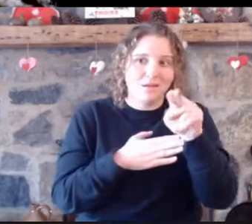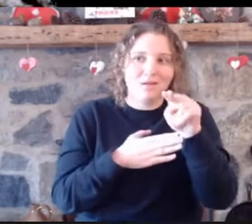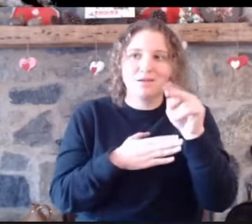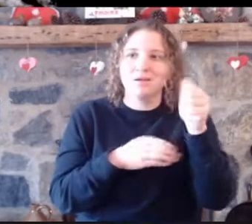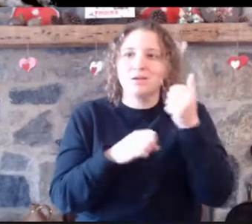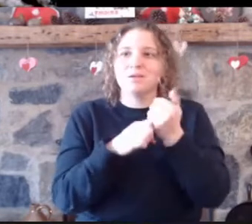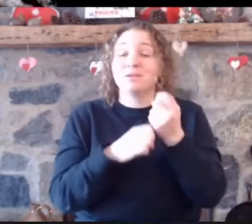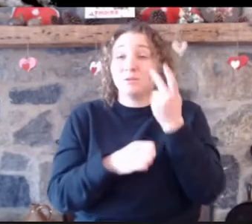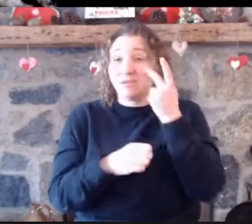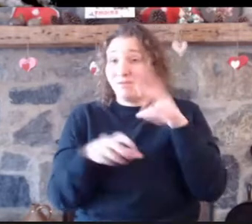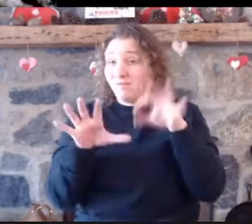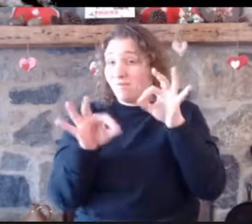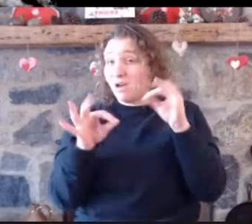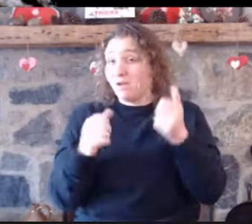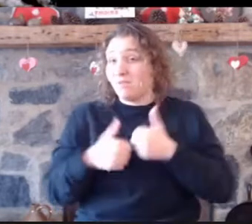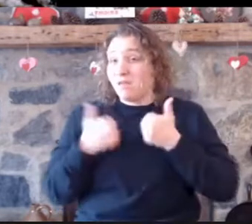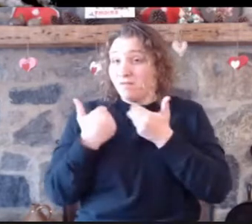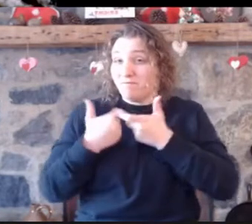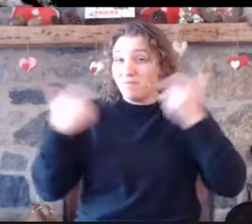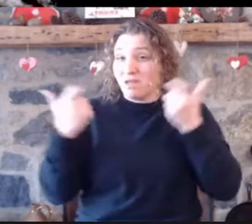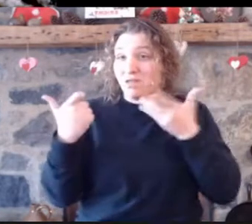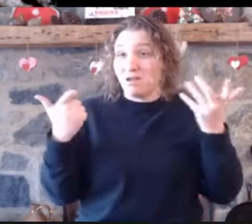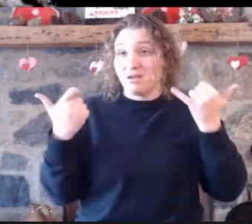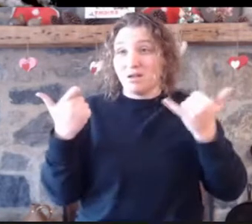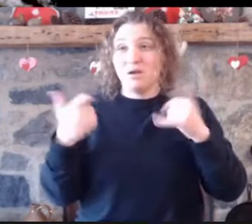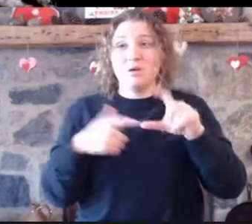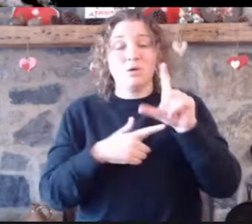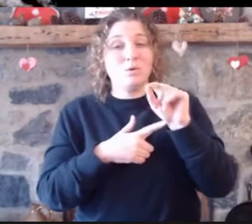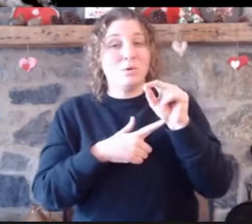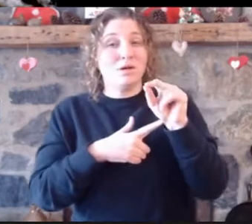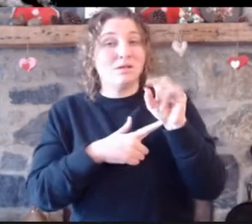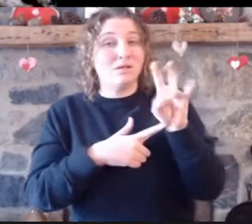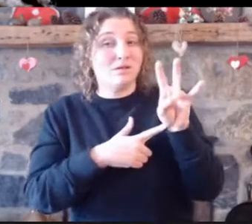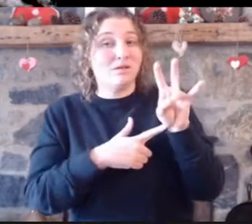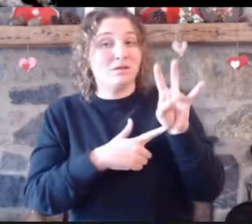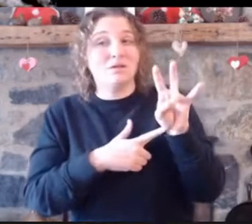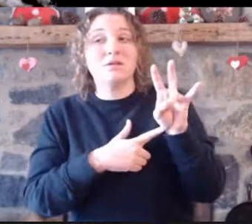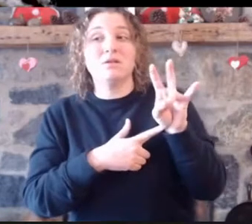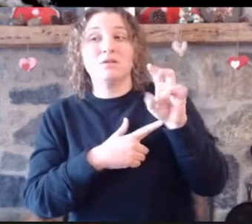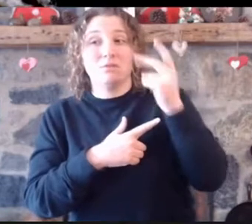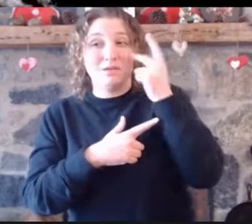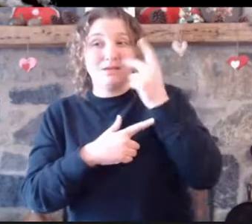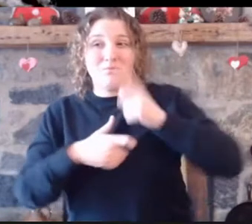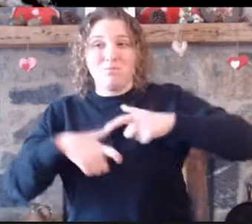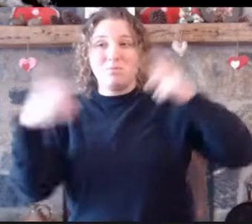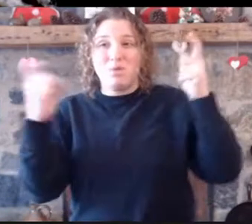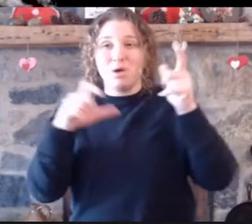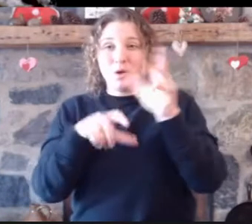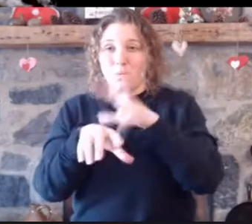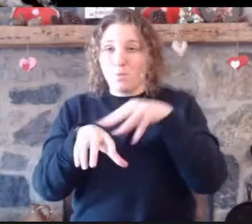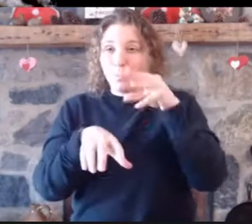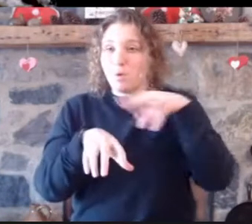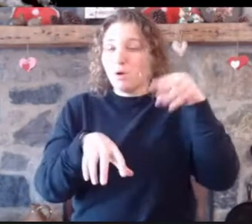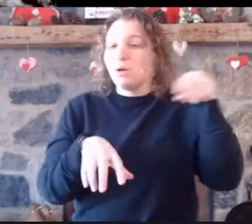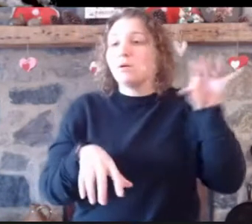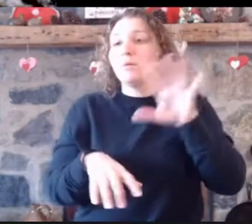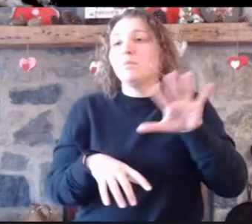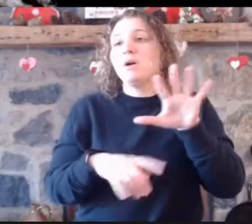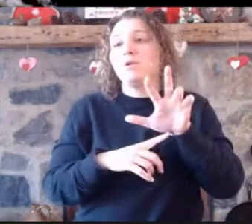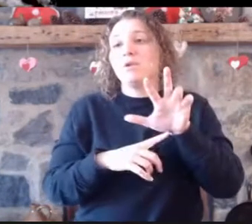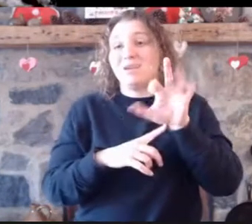and it's still alive as well. 2007, this was a colossal squid, about 39 feet long, weighed about